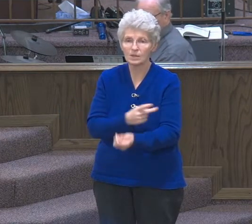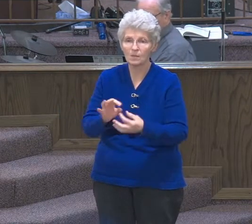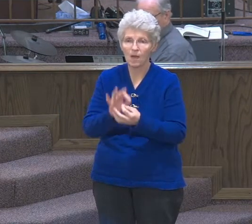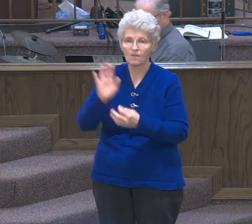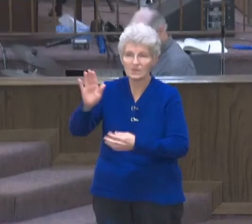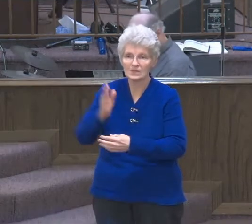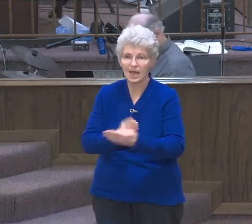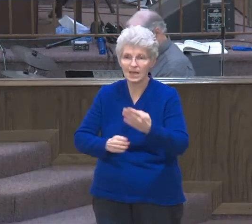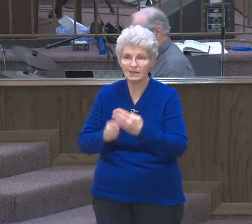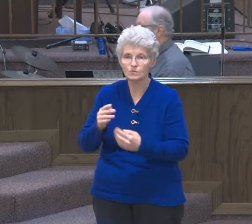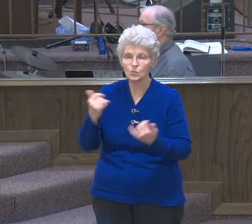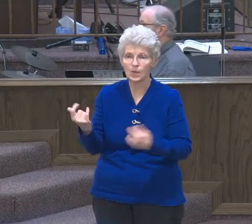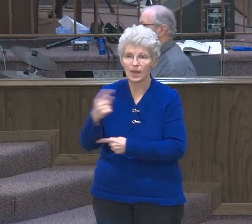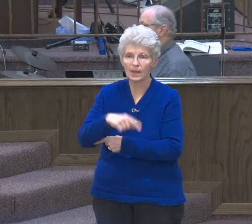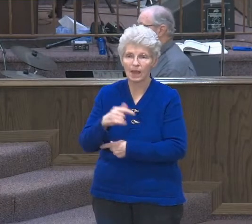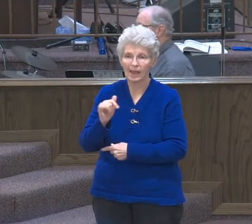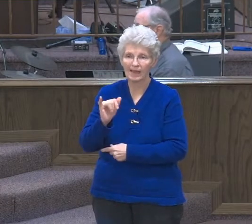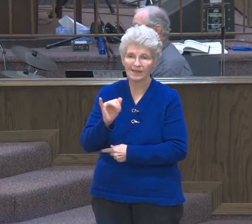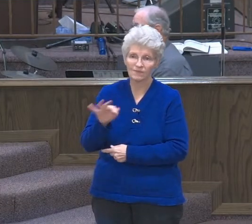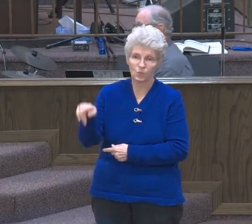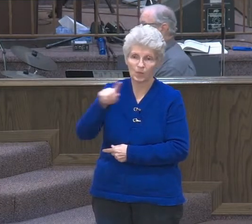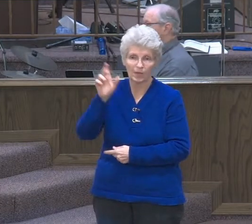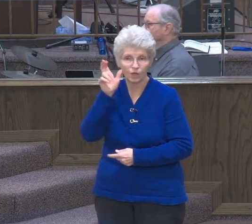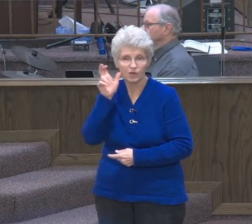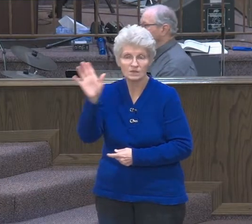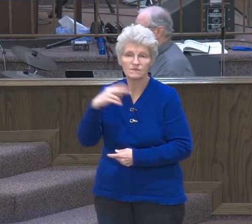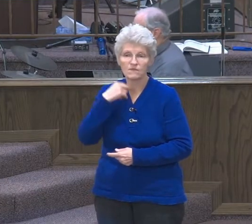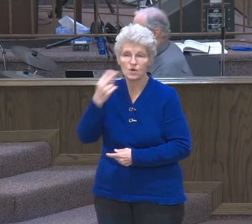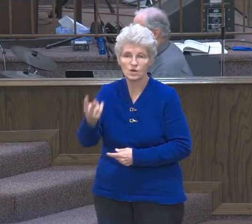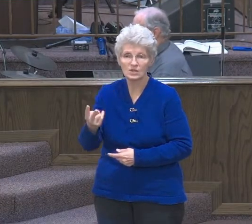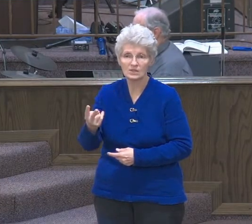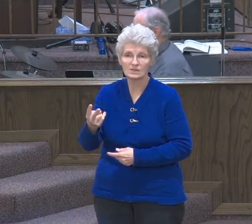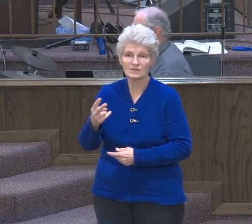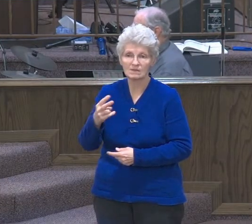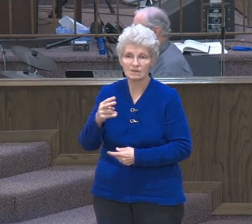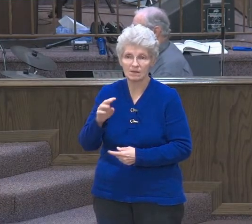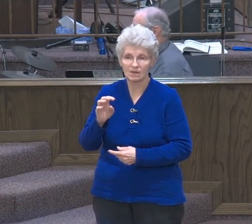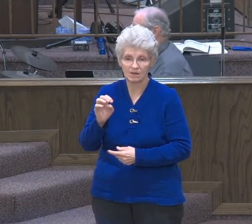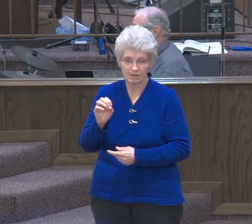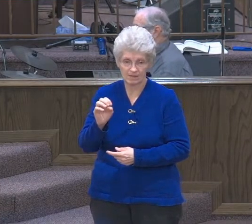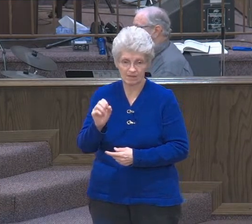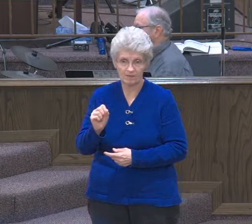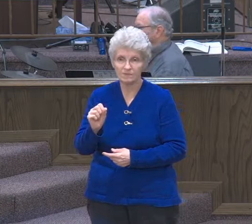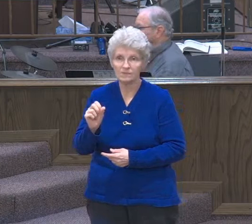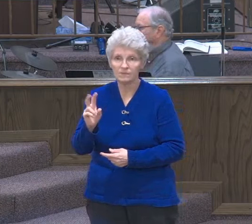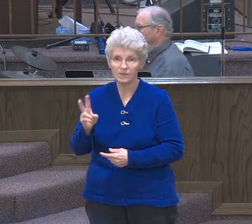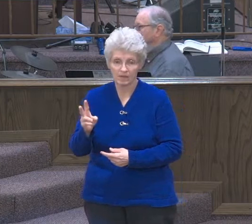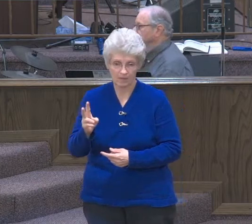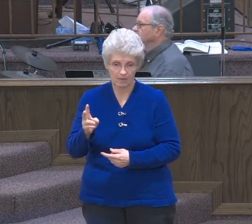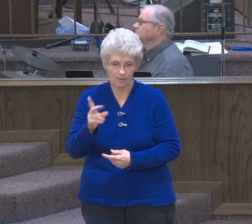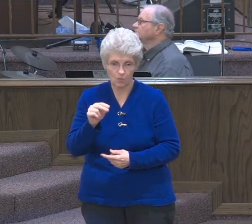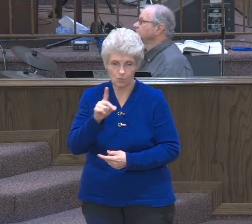his hand. Today, if you hear his voice, do not harden your hearts.